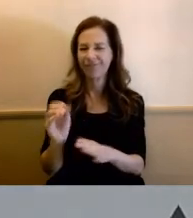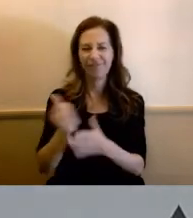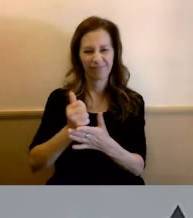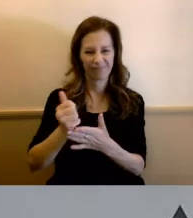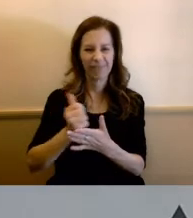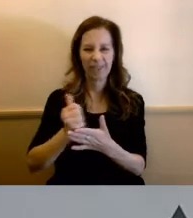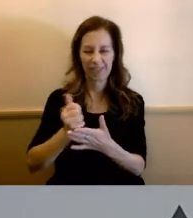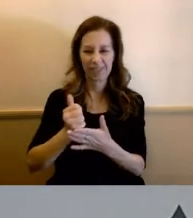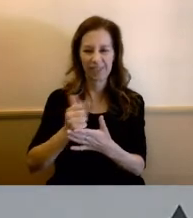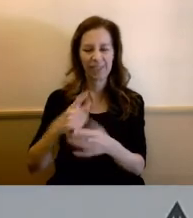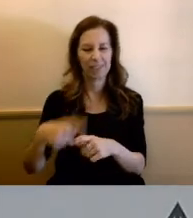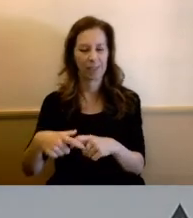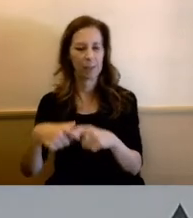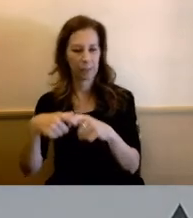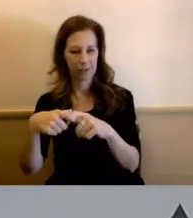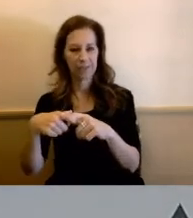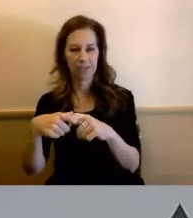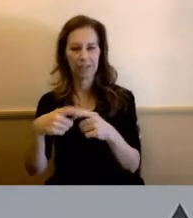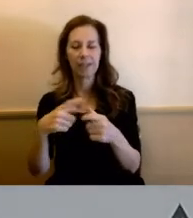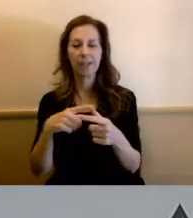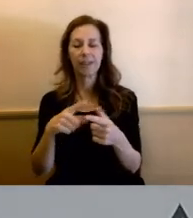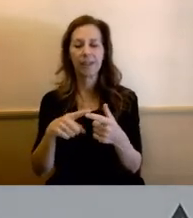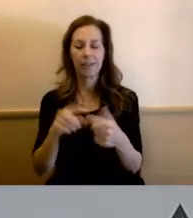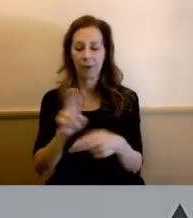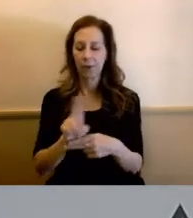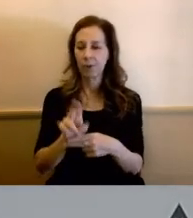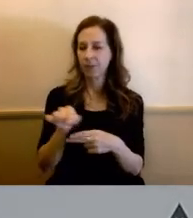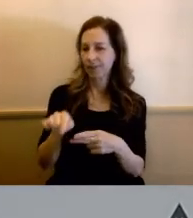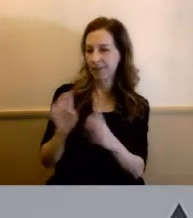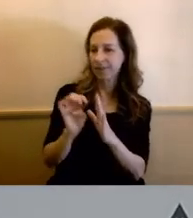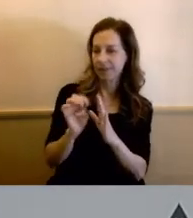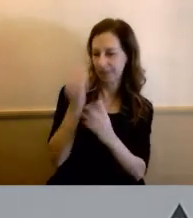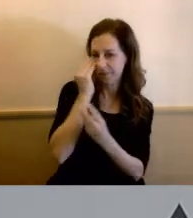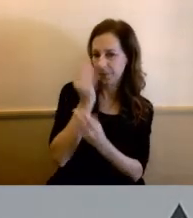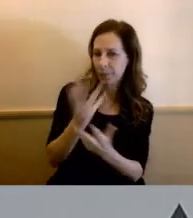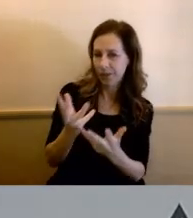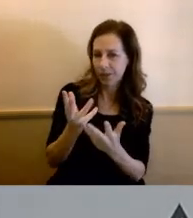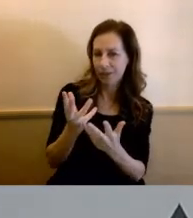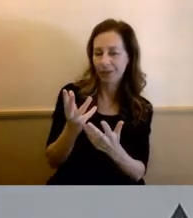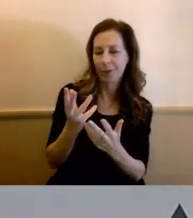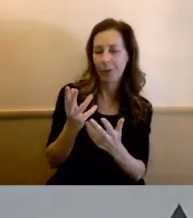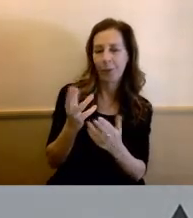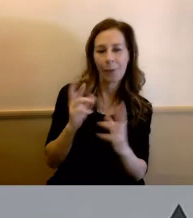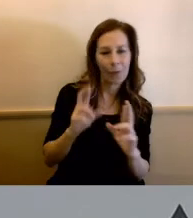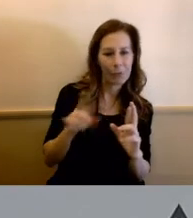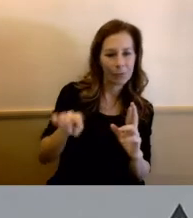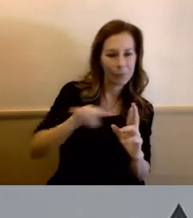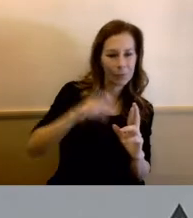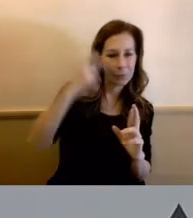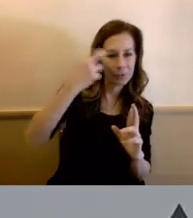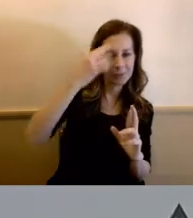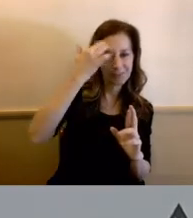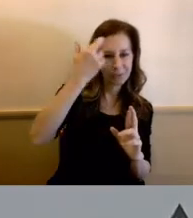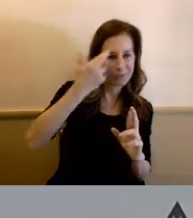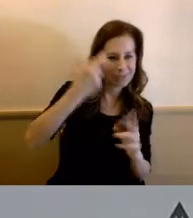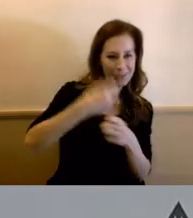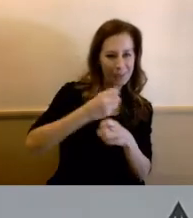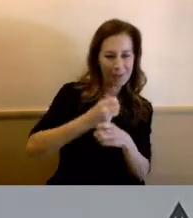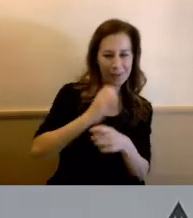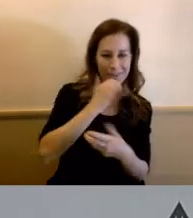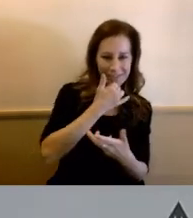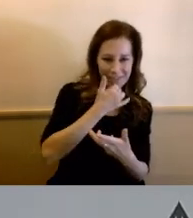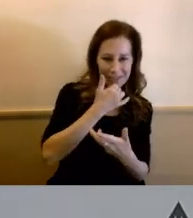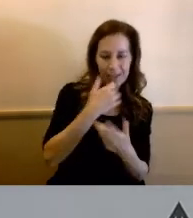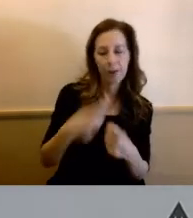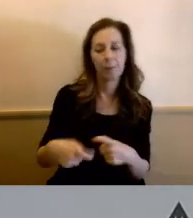this and use this information. Hopefully you realize why you made a mistake. Pause it and try it again using